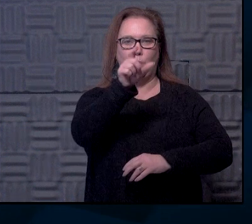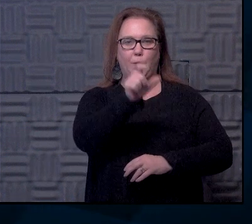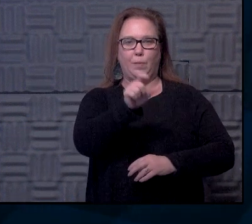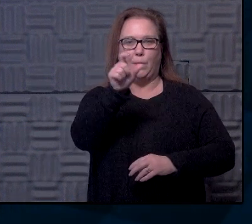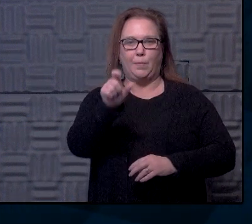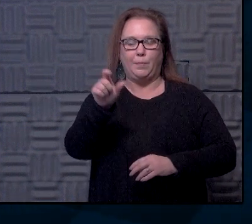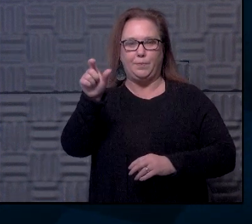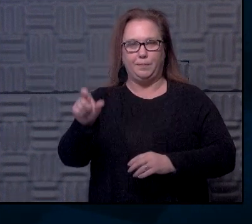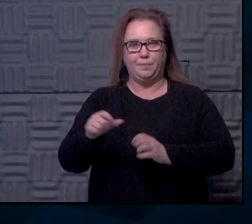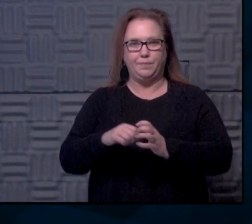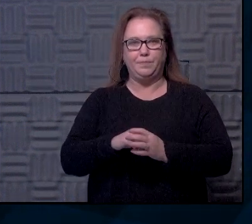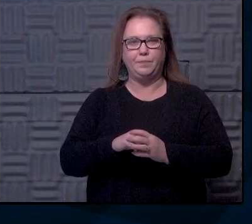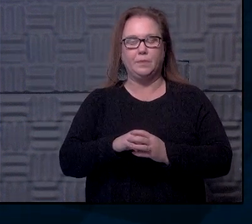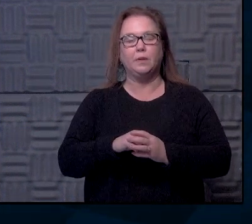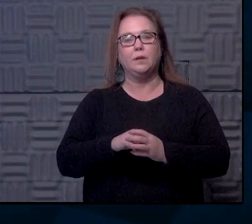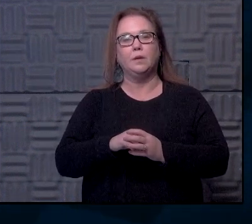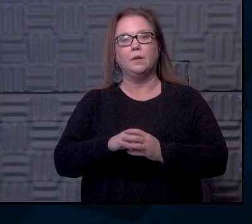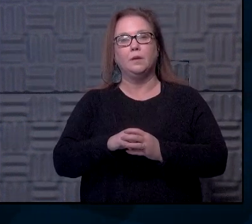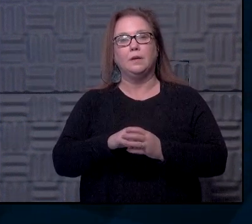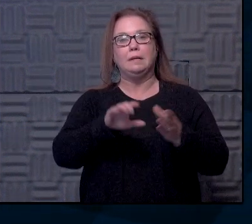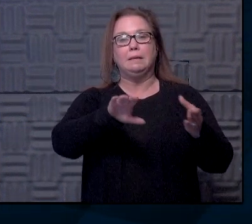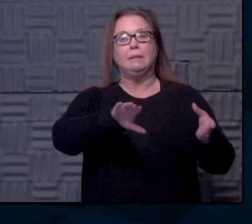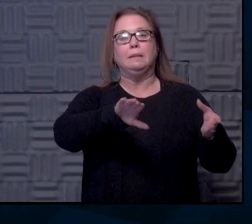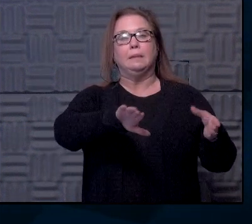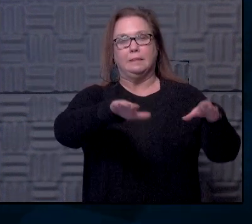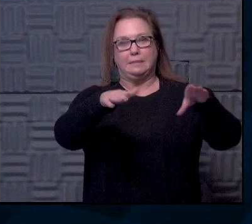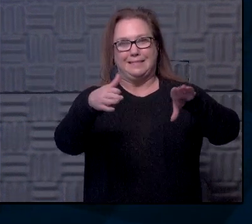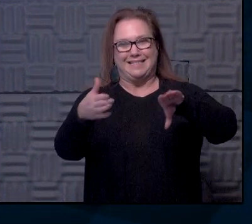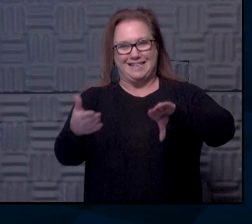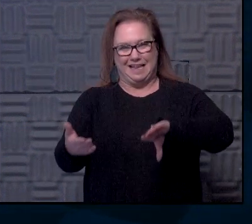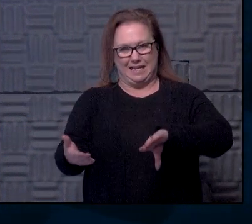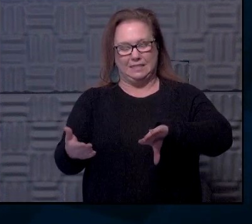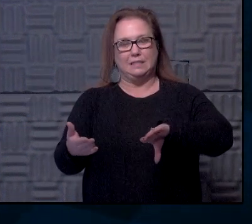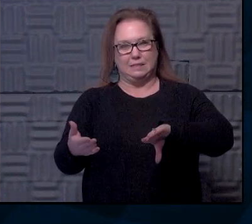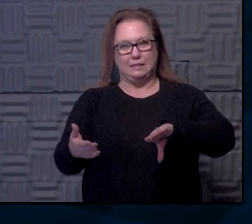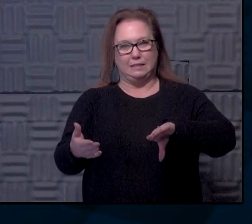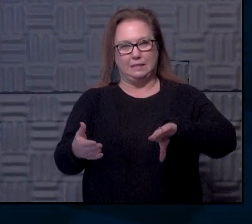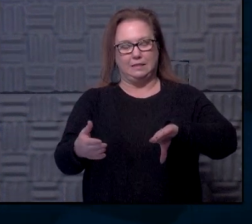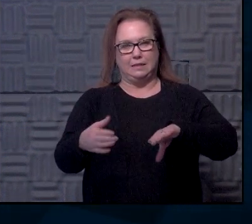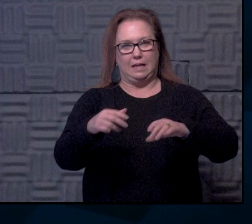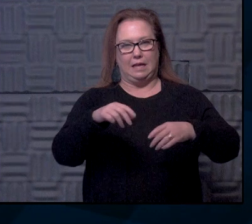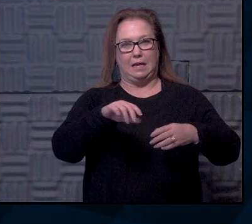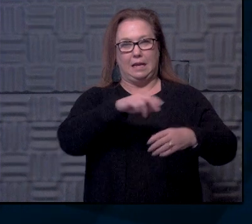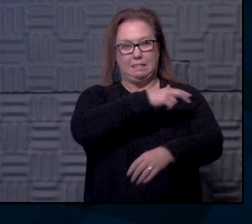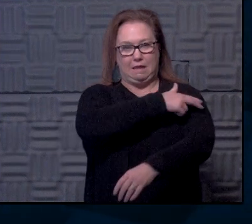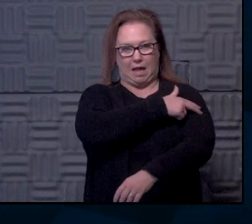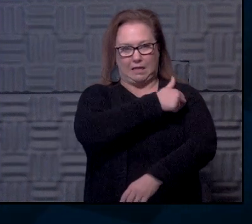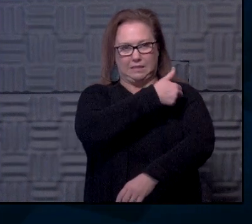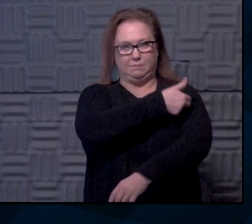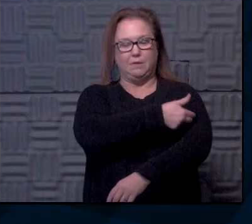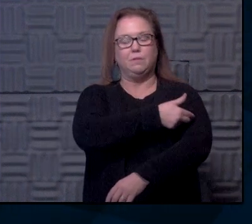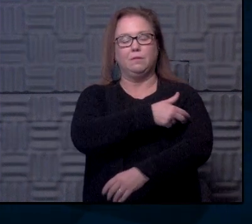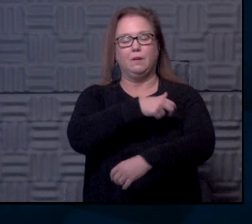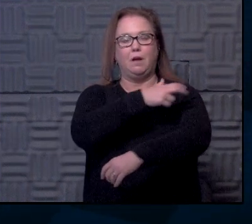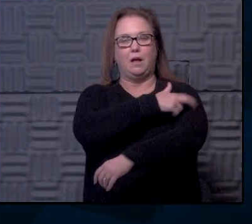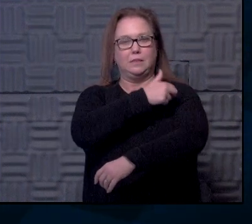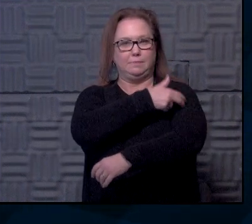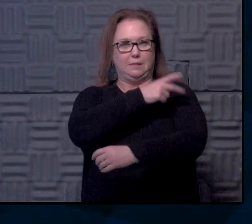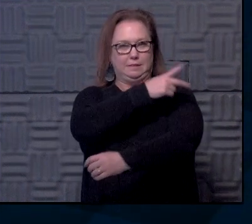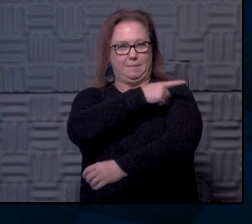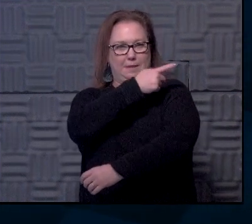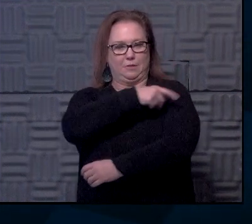bars. Those are deaths that occur in the hospital and hospitalized patients here in our hospital every